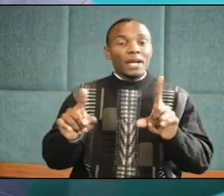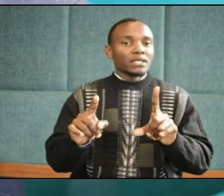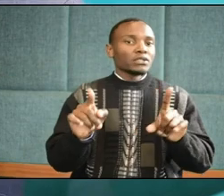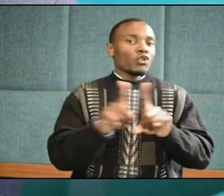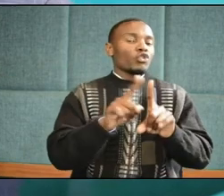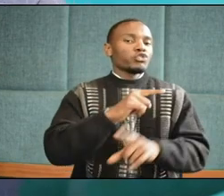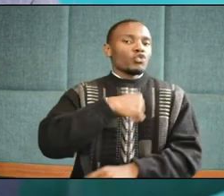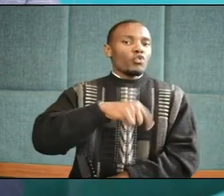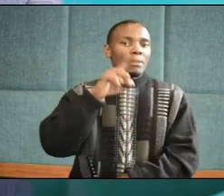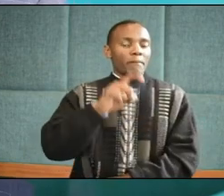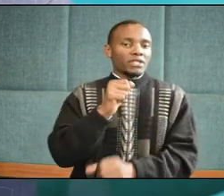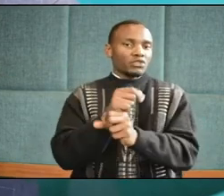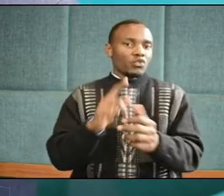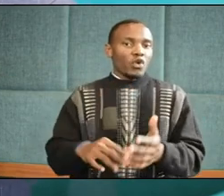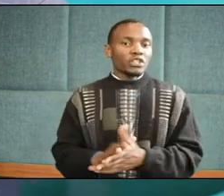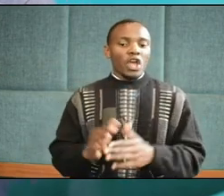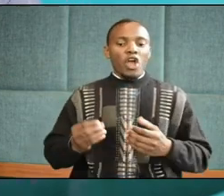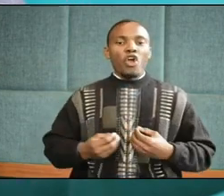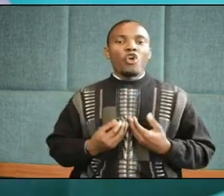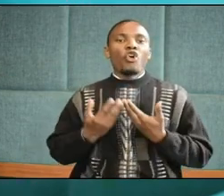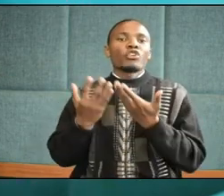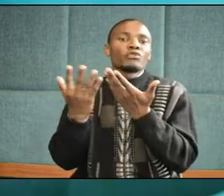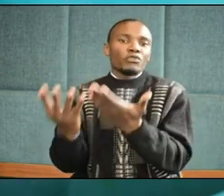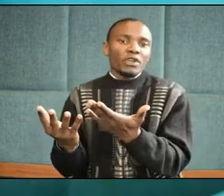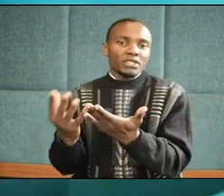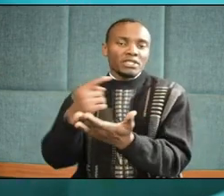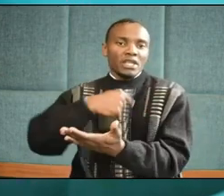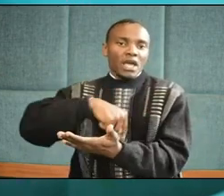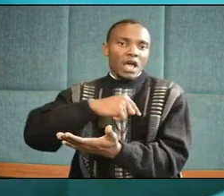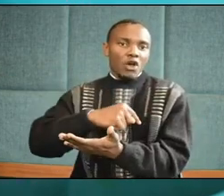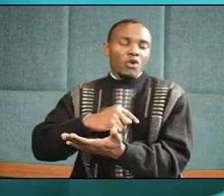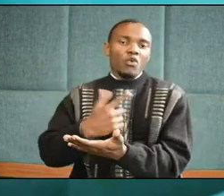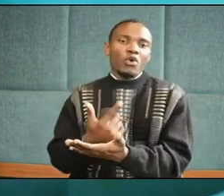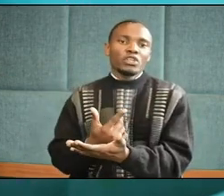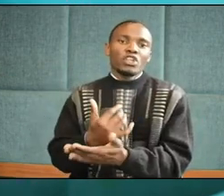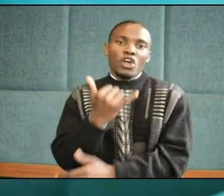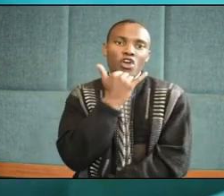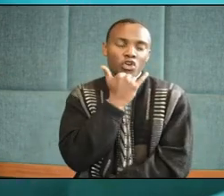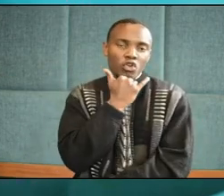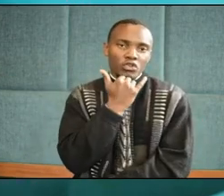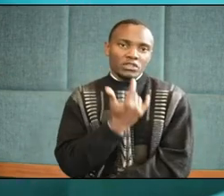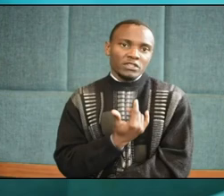confess our deficiency of the divine love.